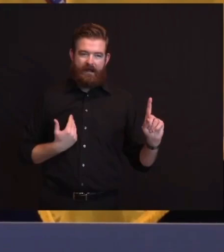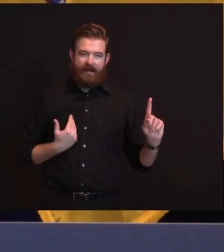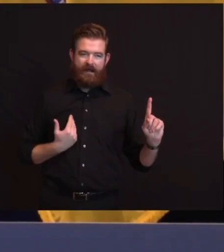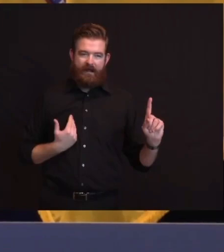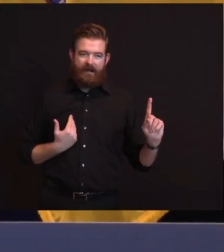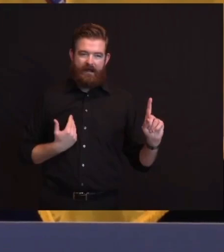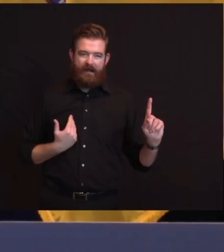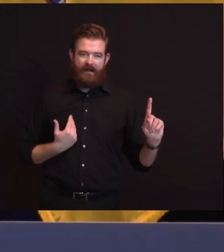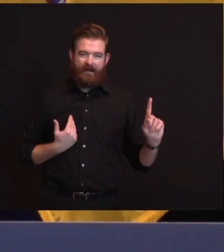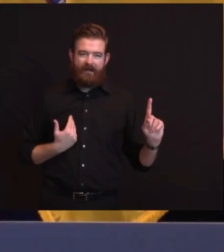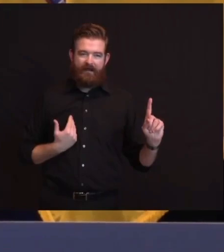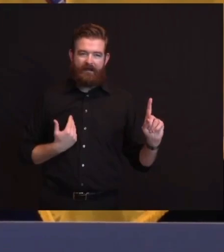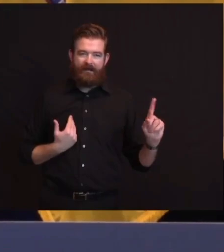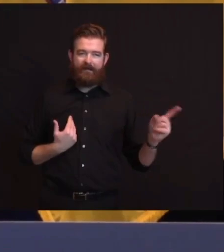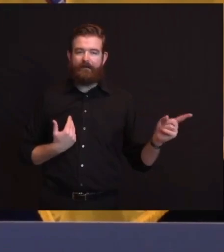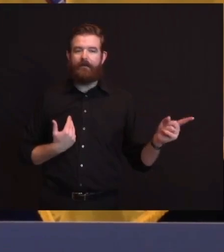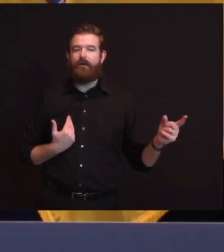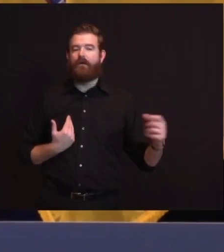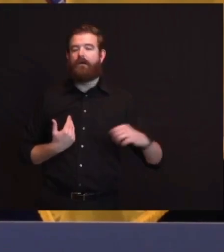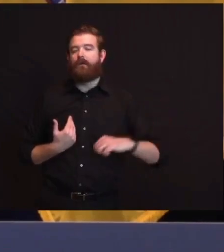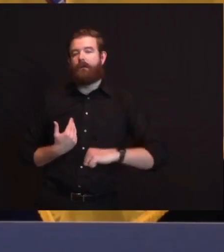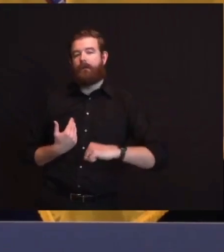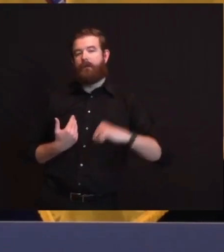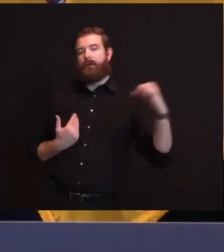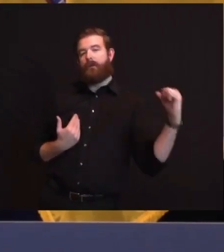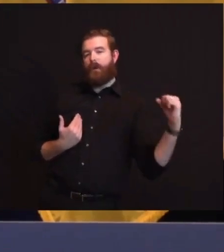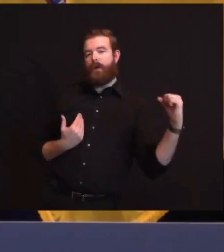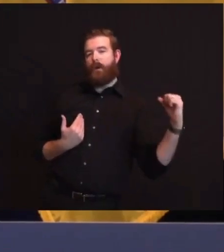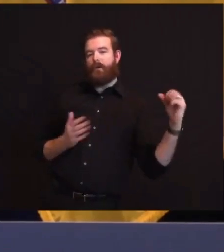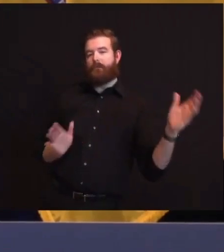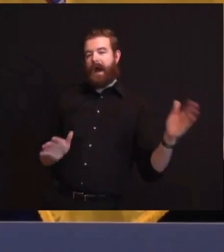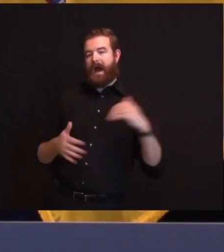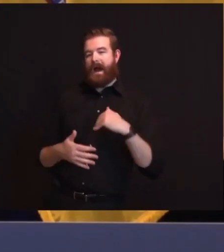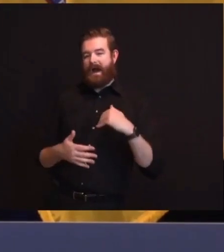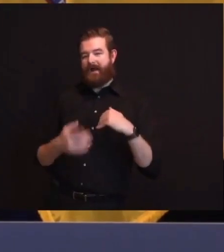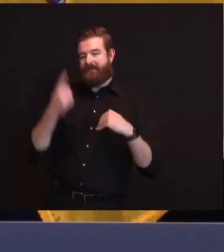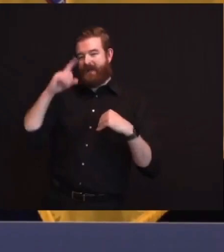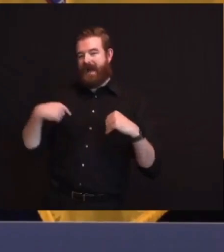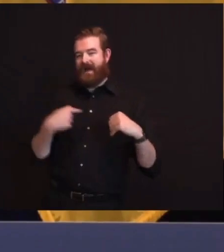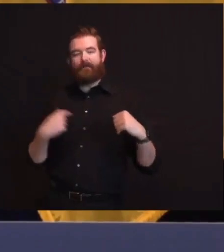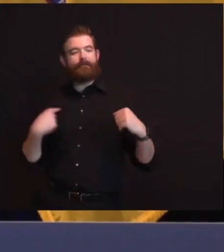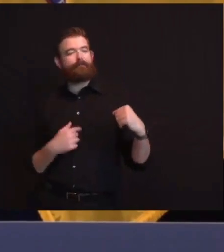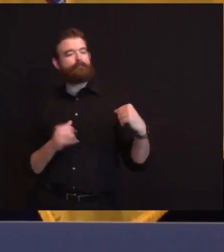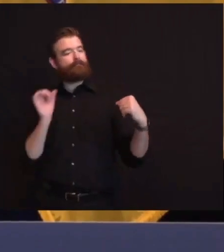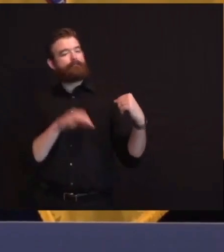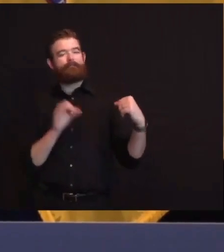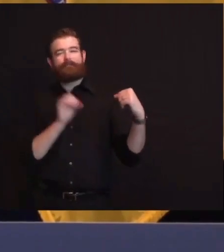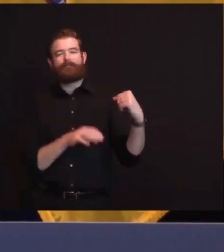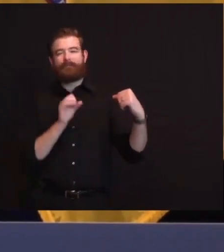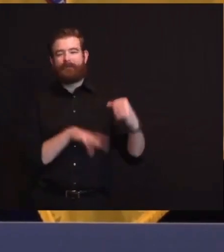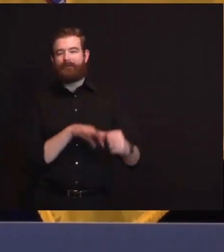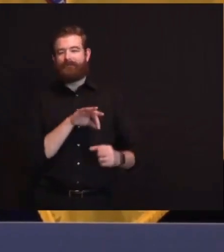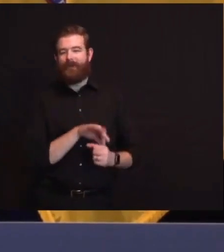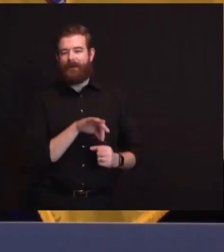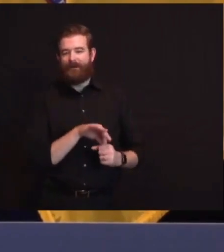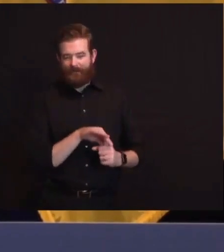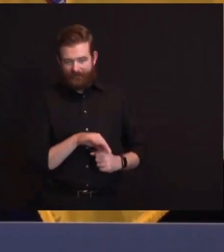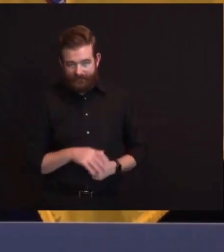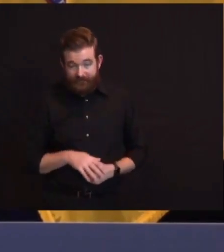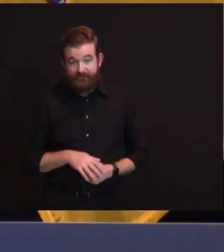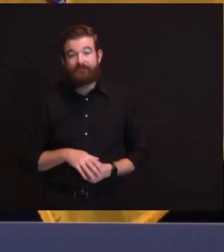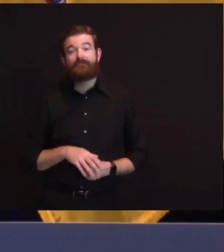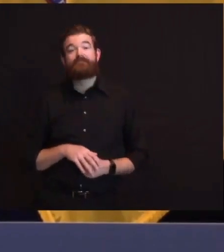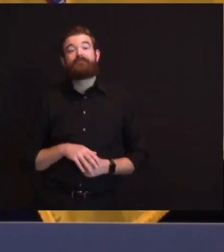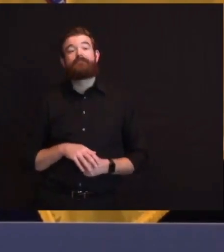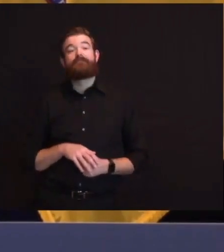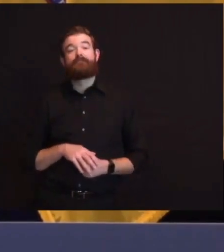really well, as we expected. Again, folks, you all got a ballot. You have 4 choices. Mail it in, and we'll stay on the Postal Service to